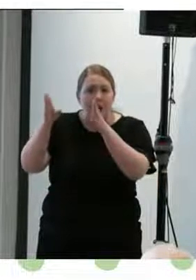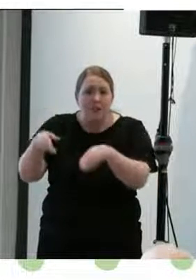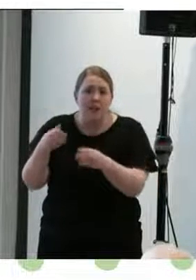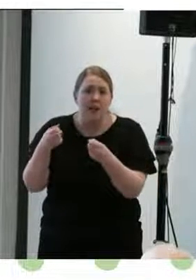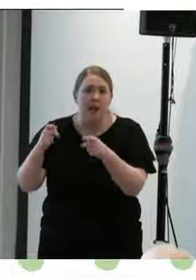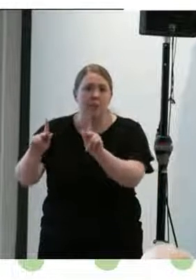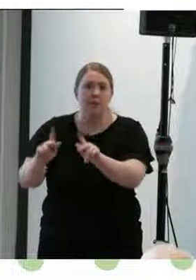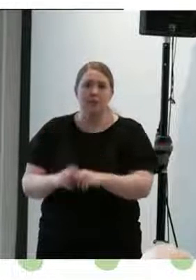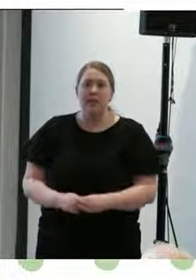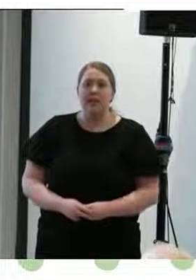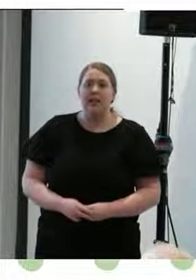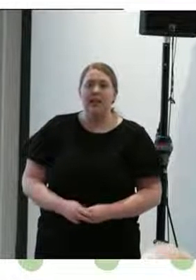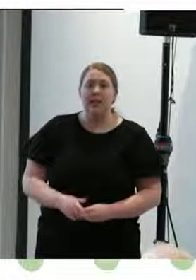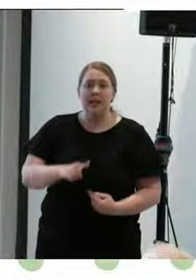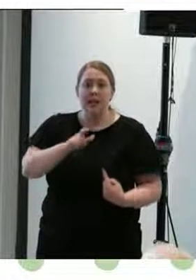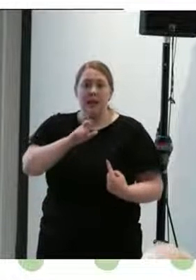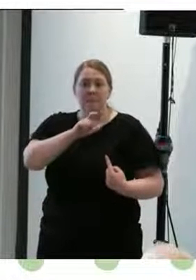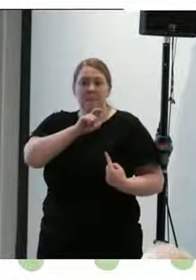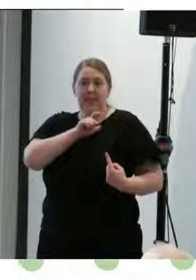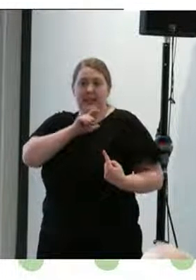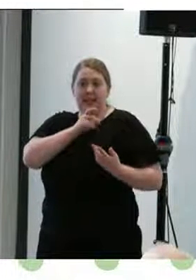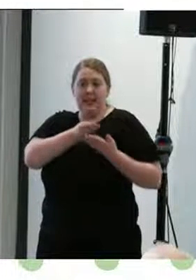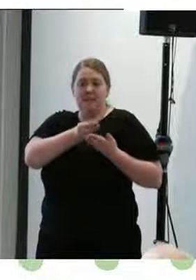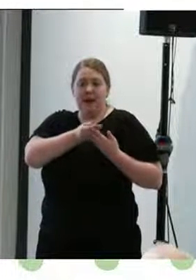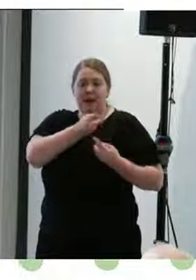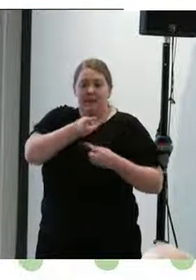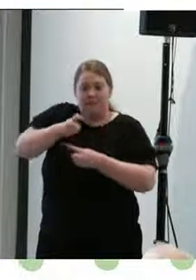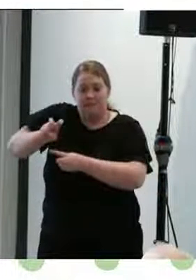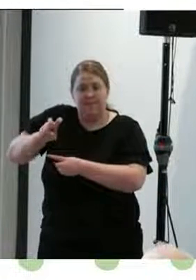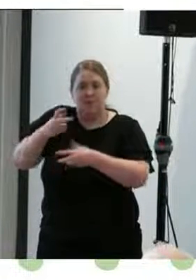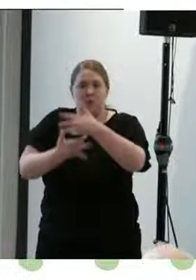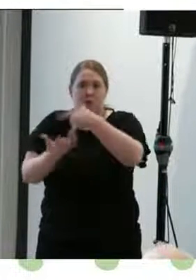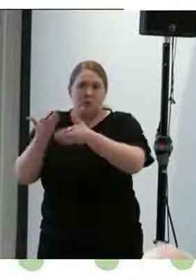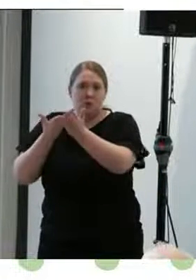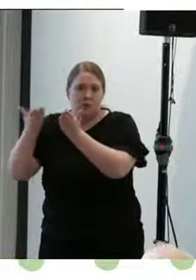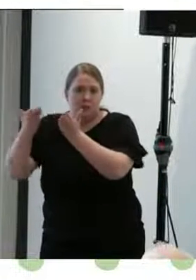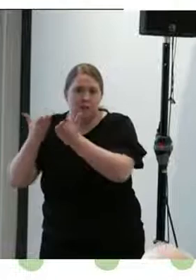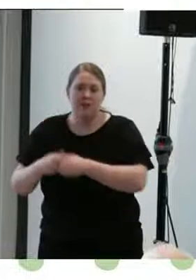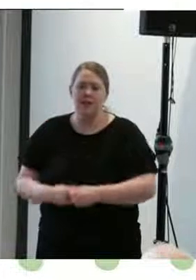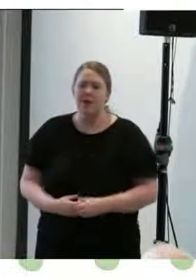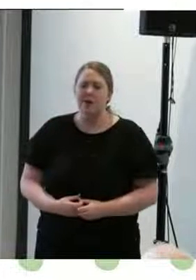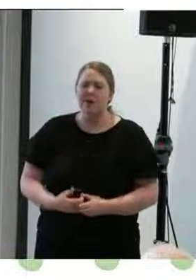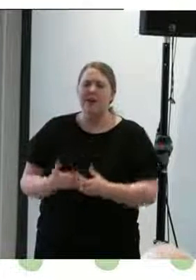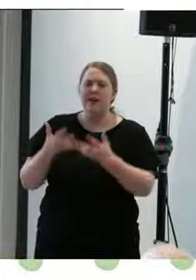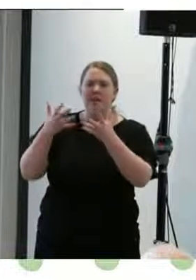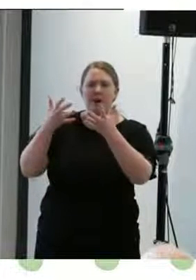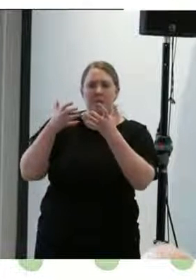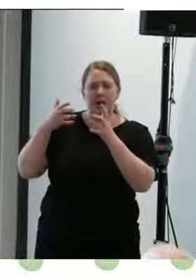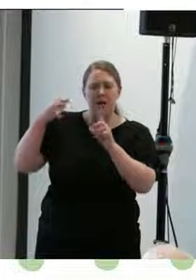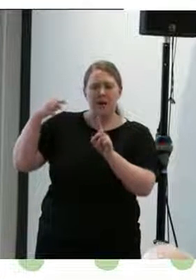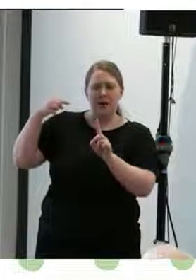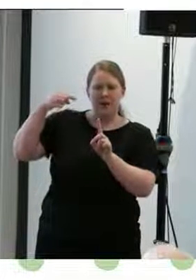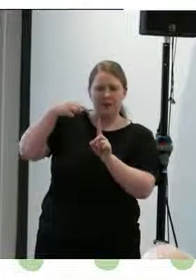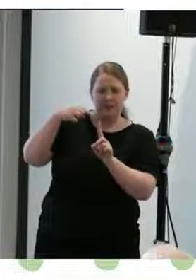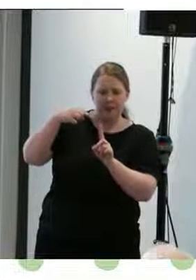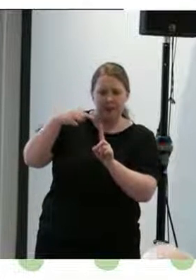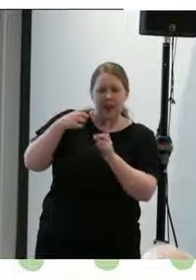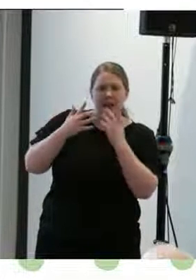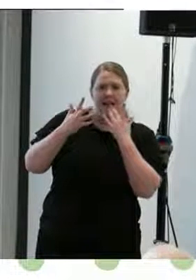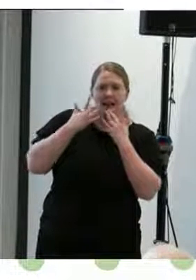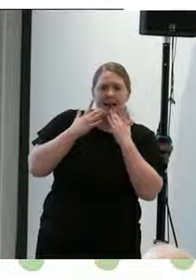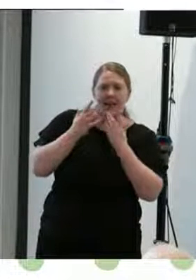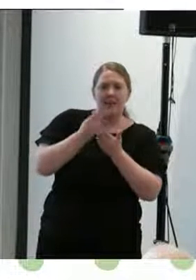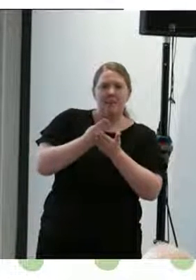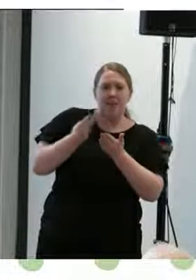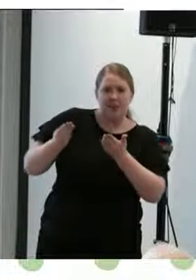shifting funding from police to social services. But I also want to highlight that lack of material resources is a different problem